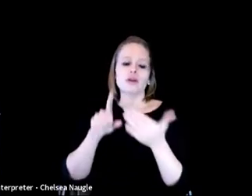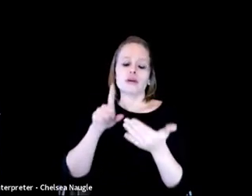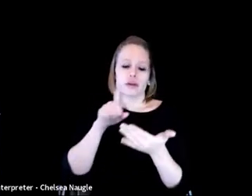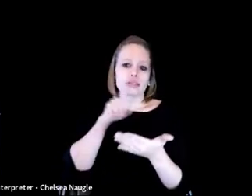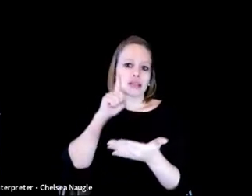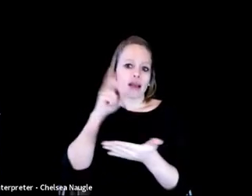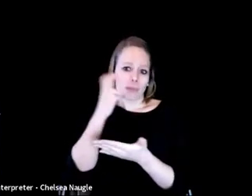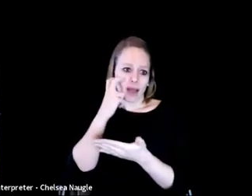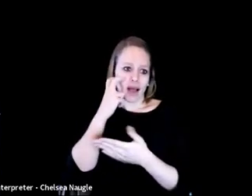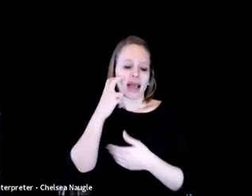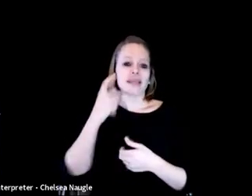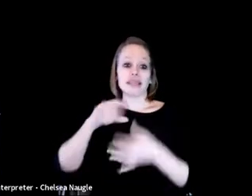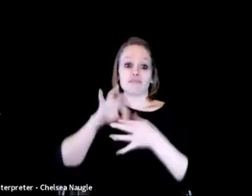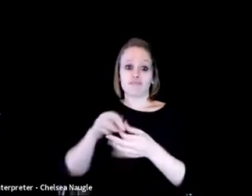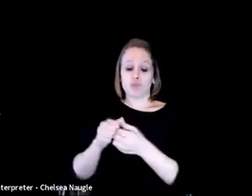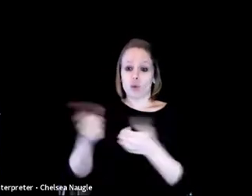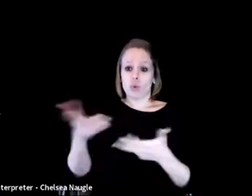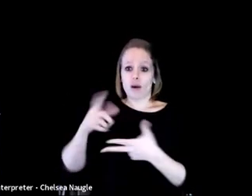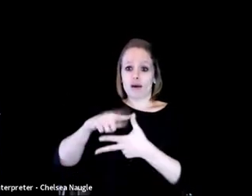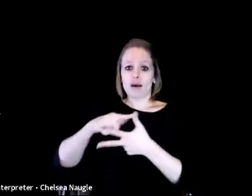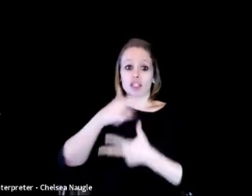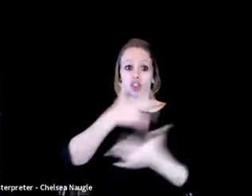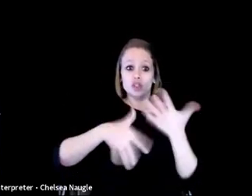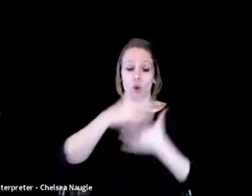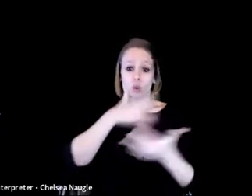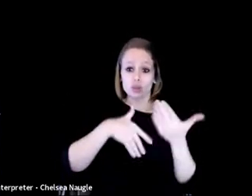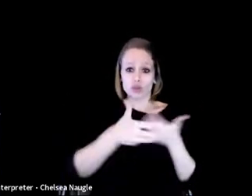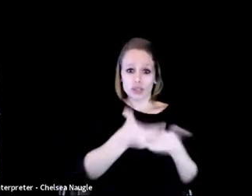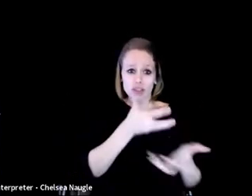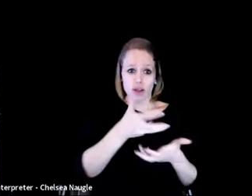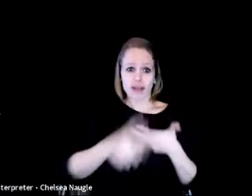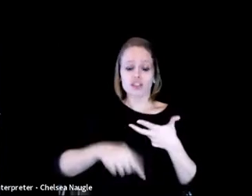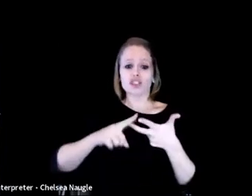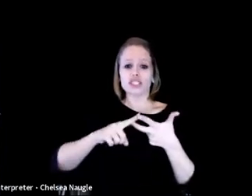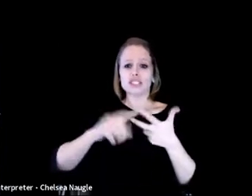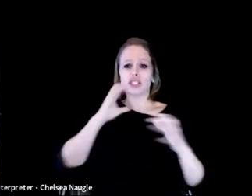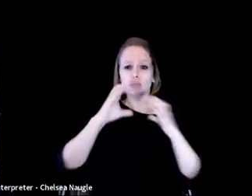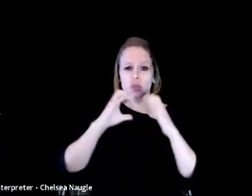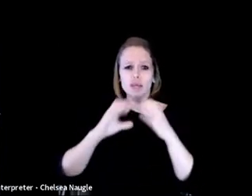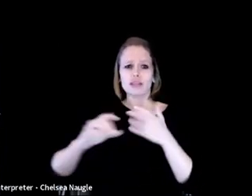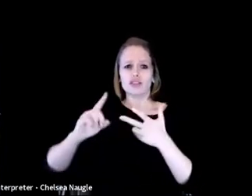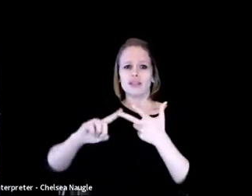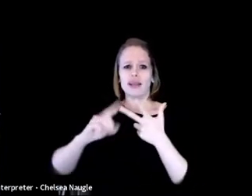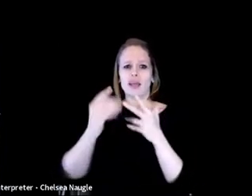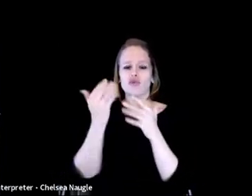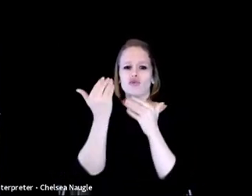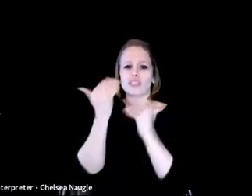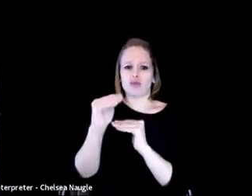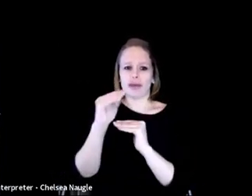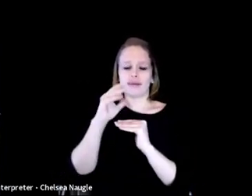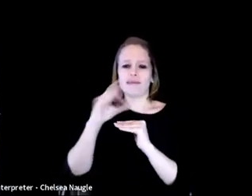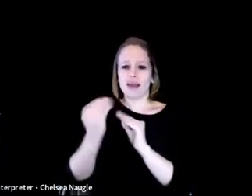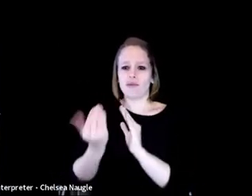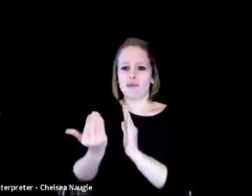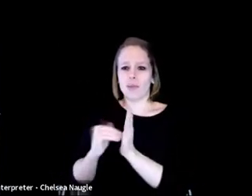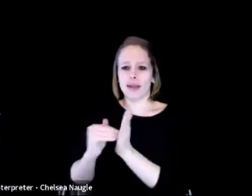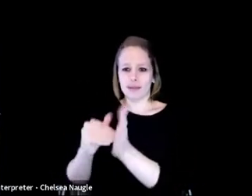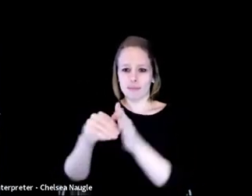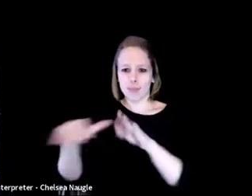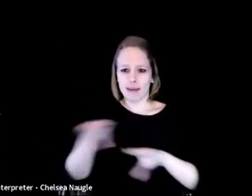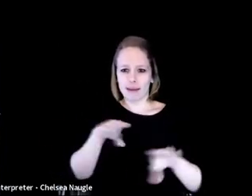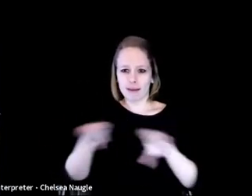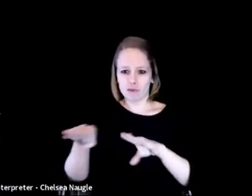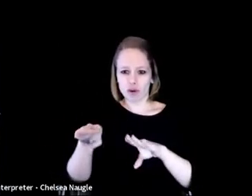interaction patterns, their communication, and then their restricted and repetitive behavior. But the thing is, they were looking at it in terms